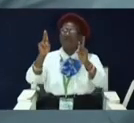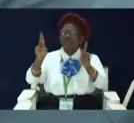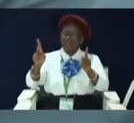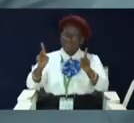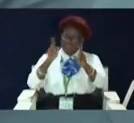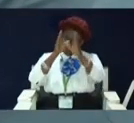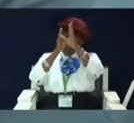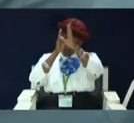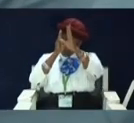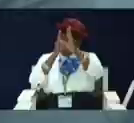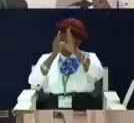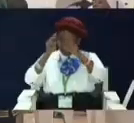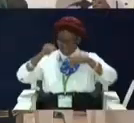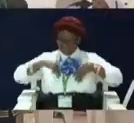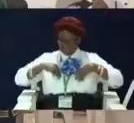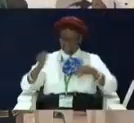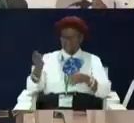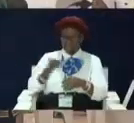accept our worship in Jesus'